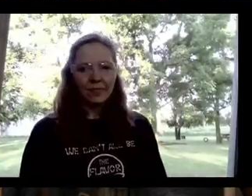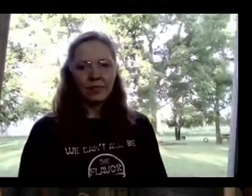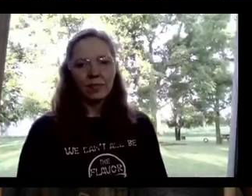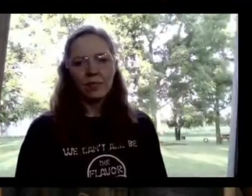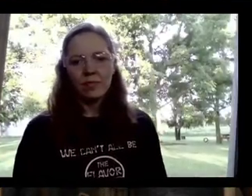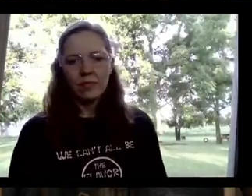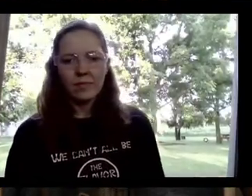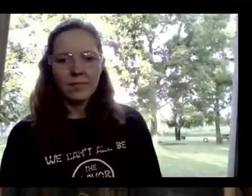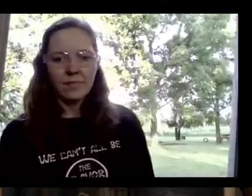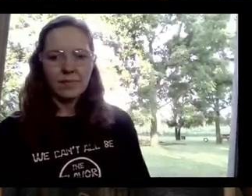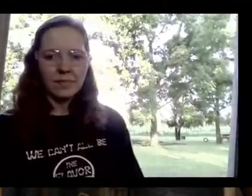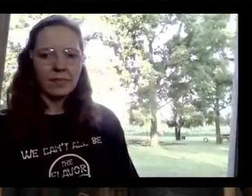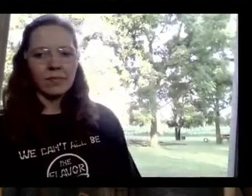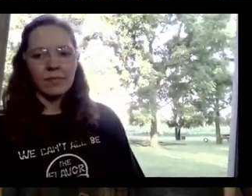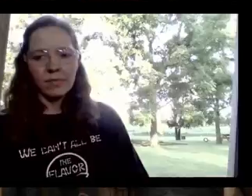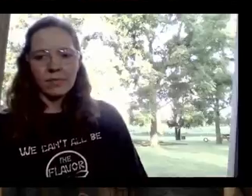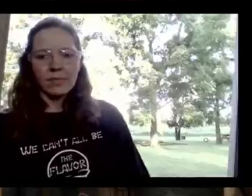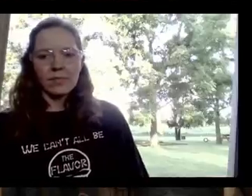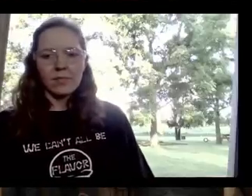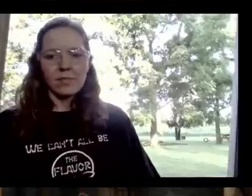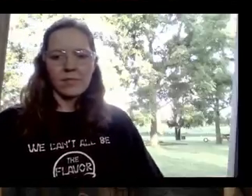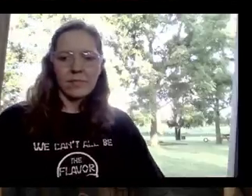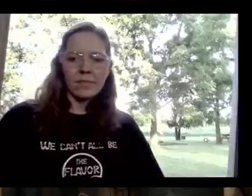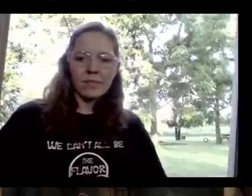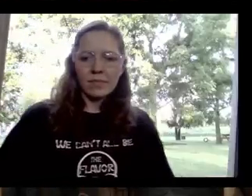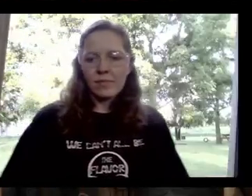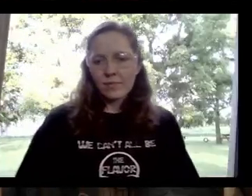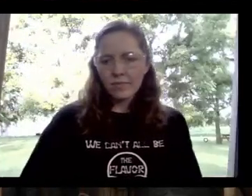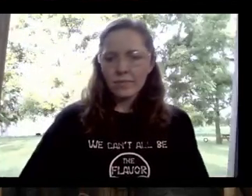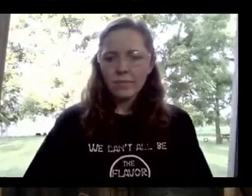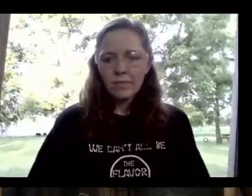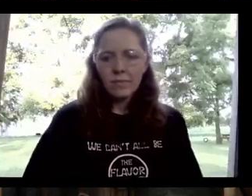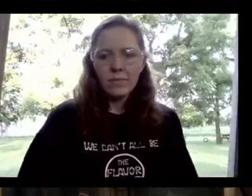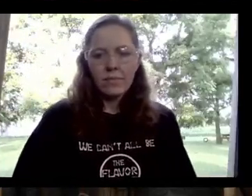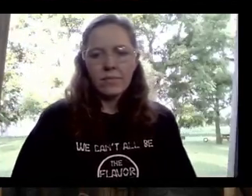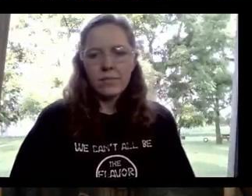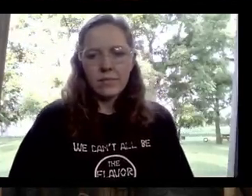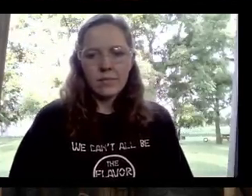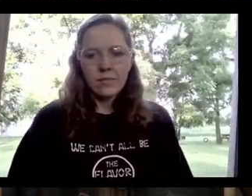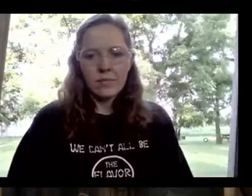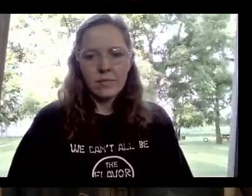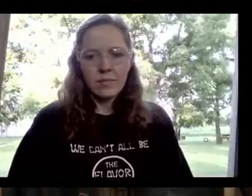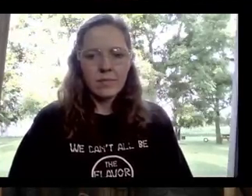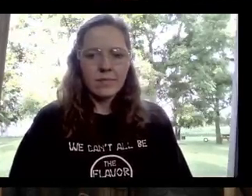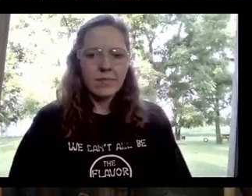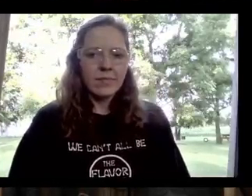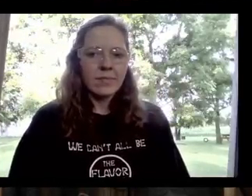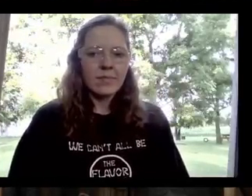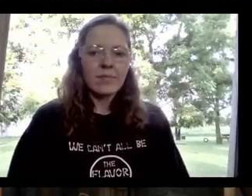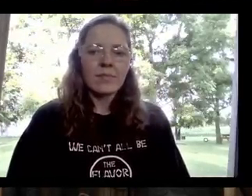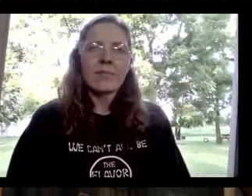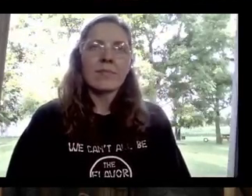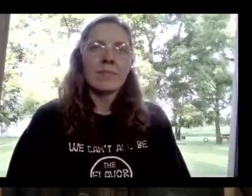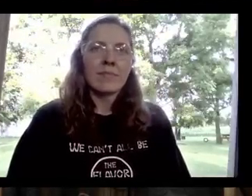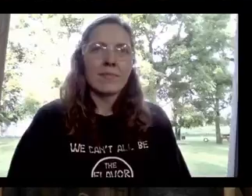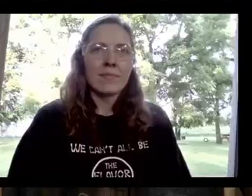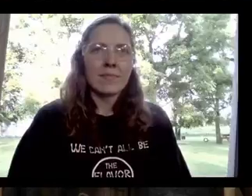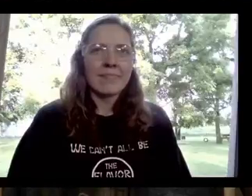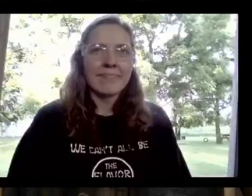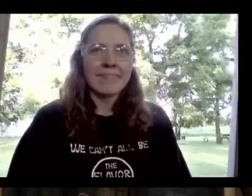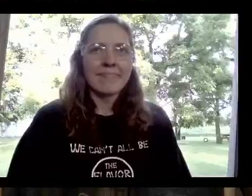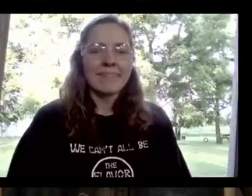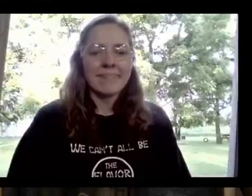here recently, which I'm very excited about getting to, and it's gonna make this hammer look like chump